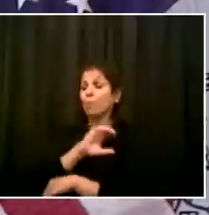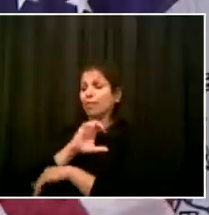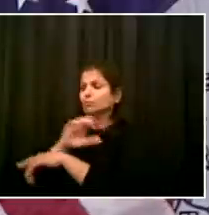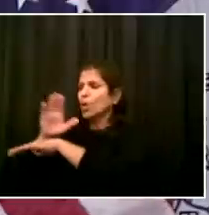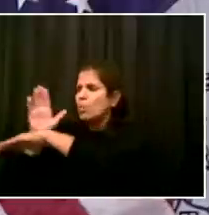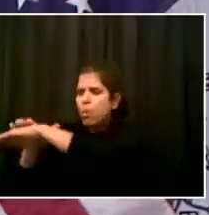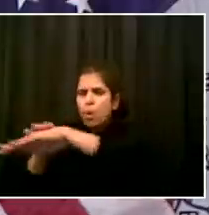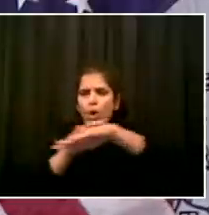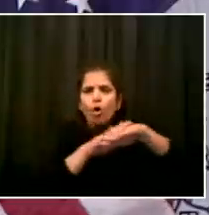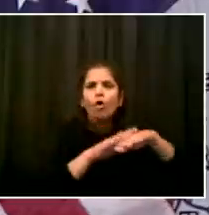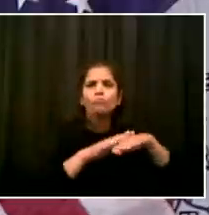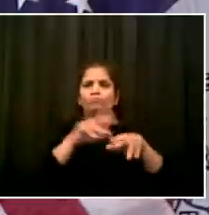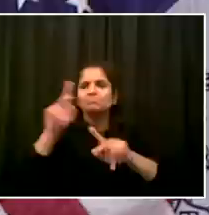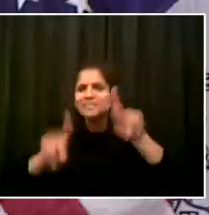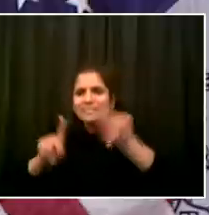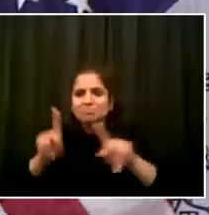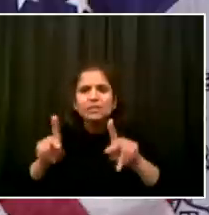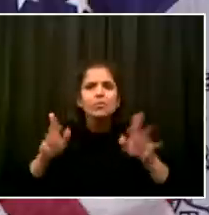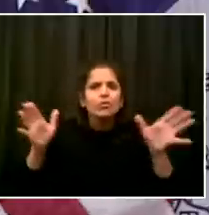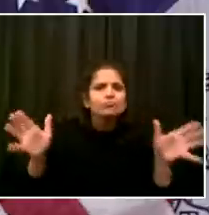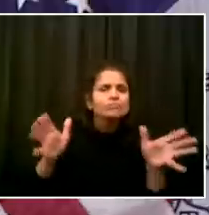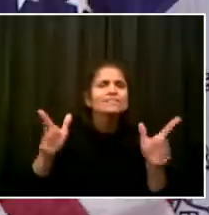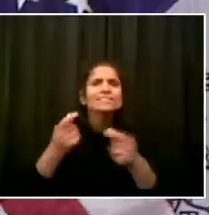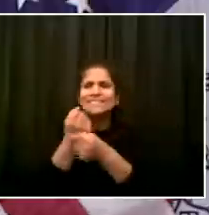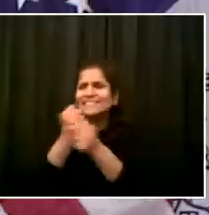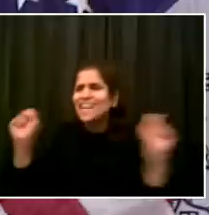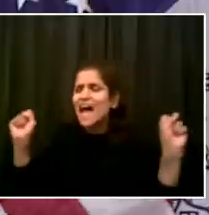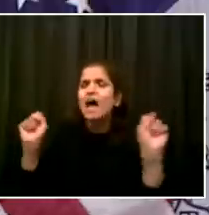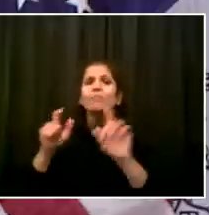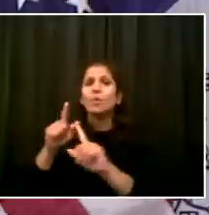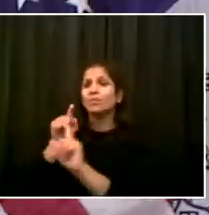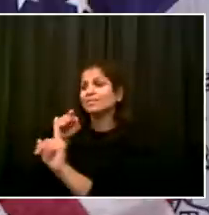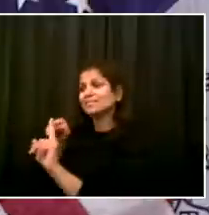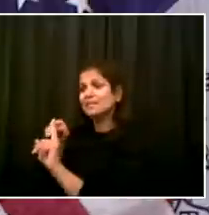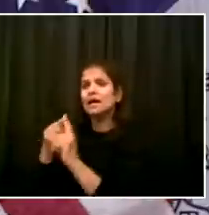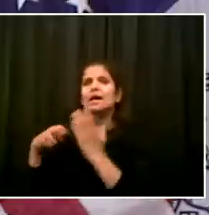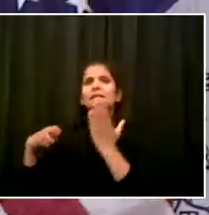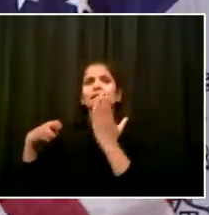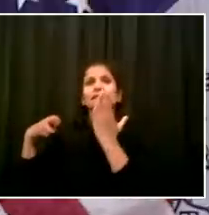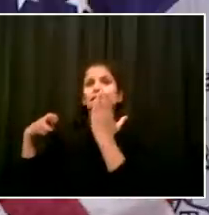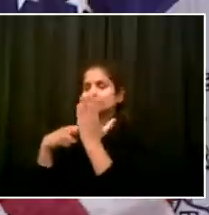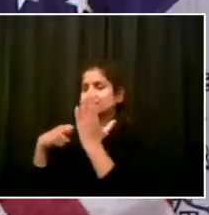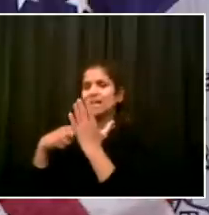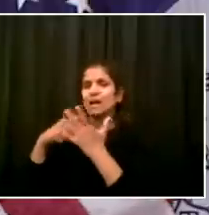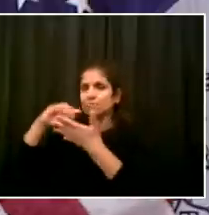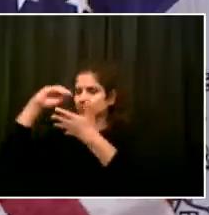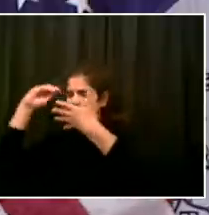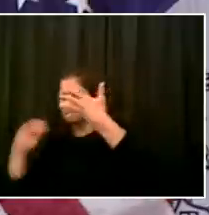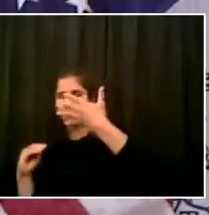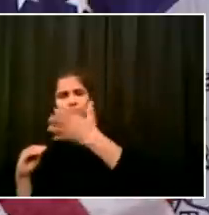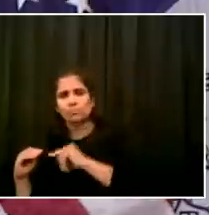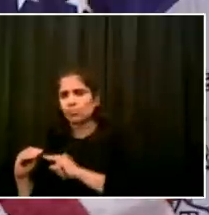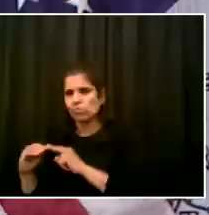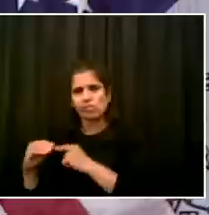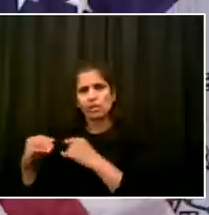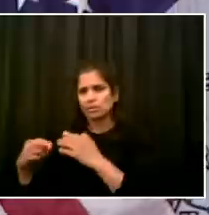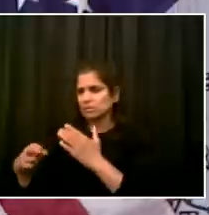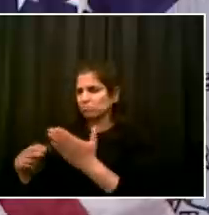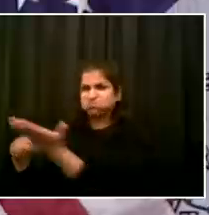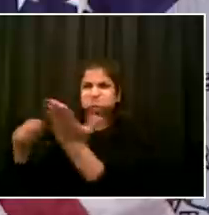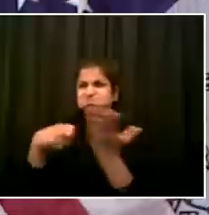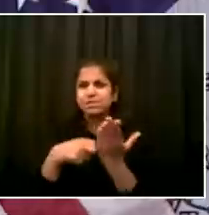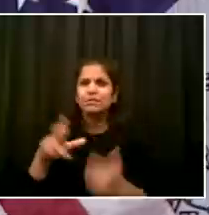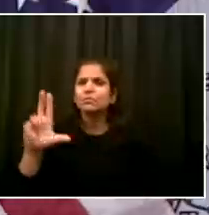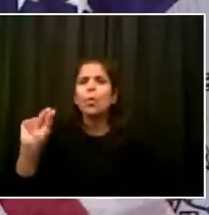as a last resort. You know, I think the numbers bear that out. And we've moved even further recently, you know, with some of the